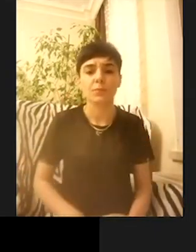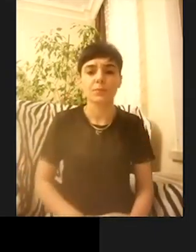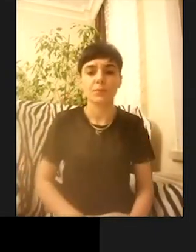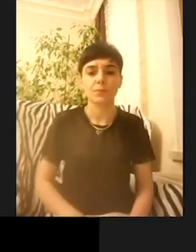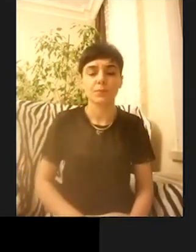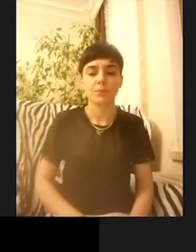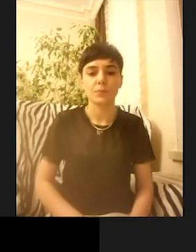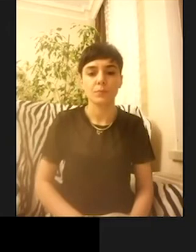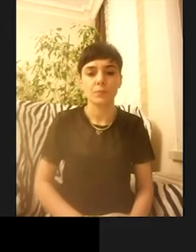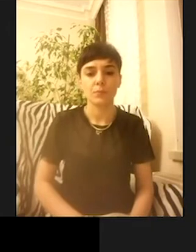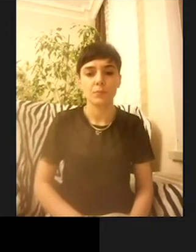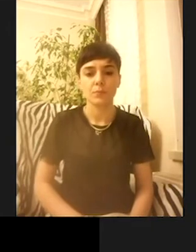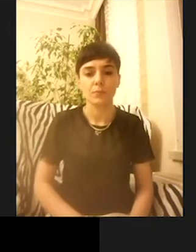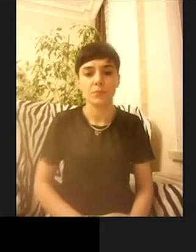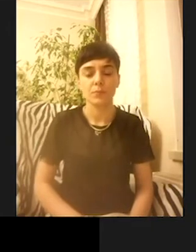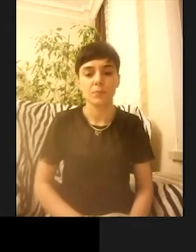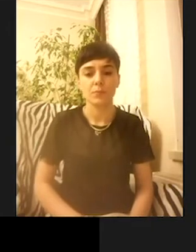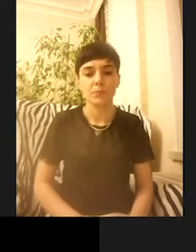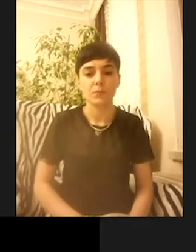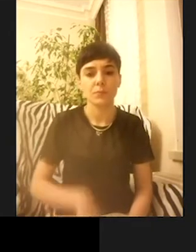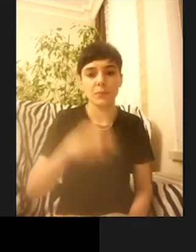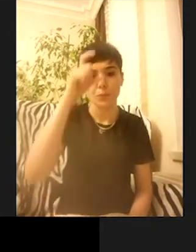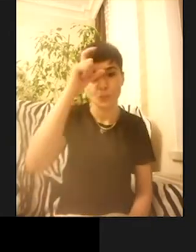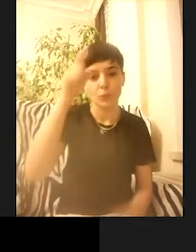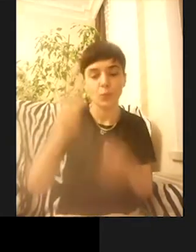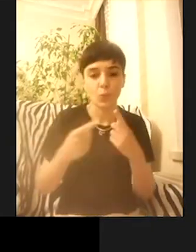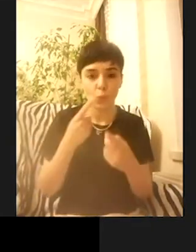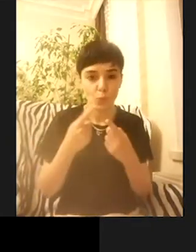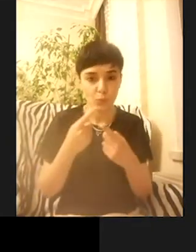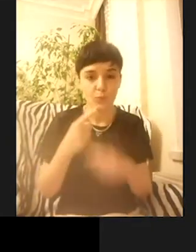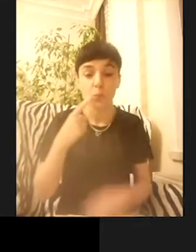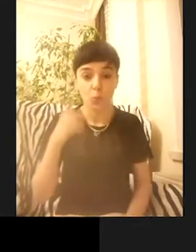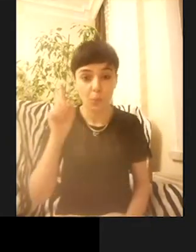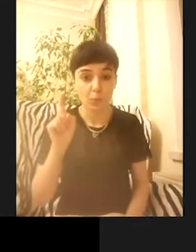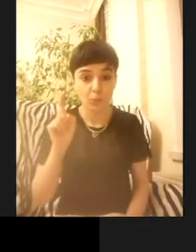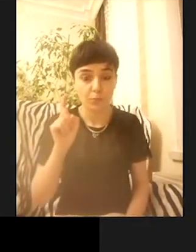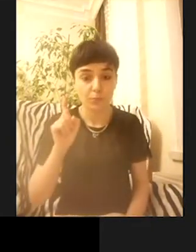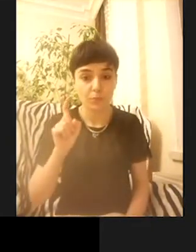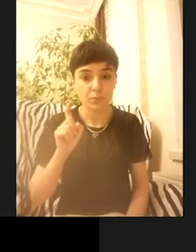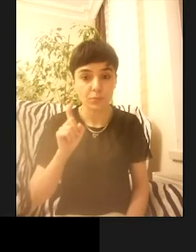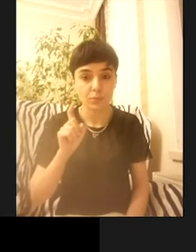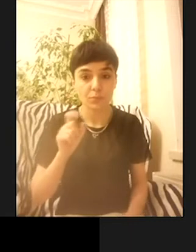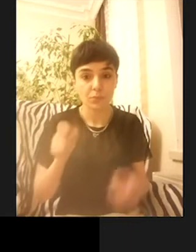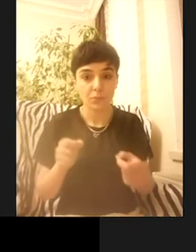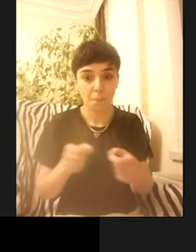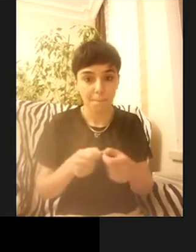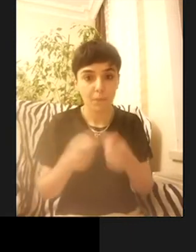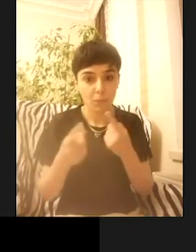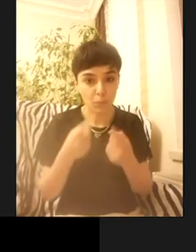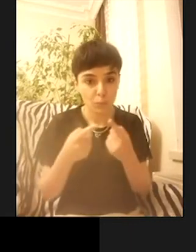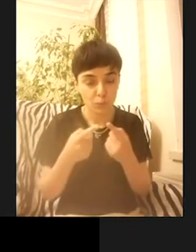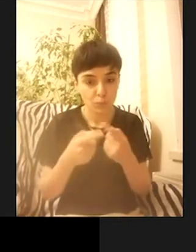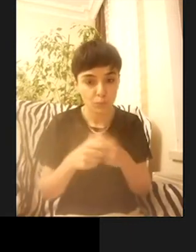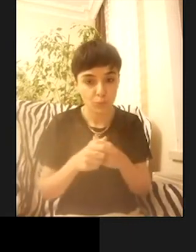we talked with Beren about like Istanbul Pride, it seems that this discourse is missing. At least this is what I'm hearing as your